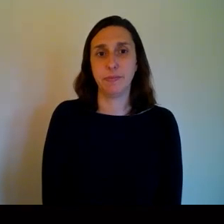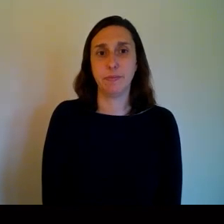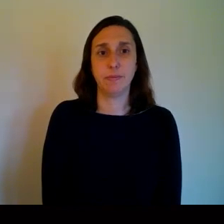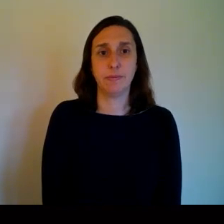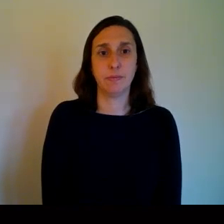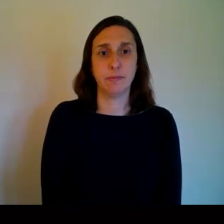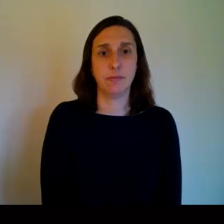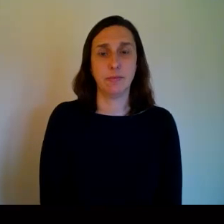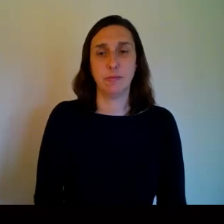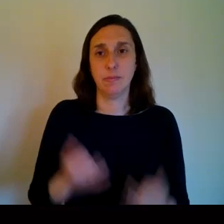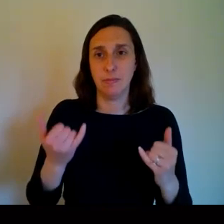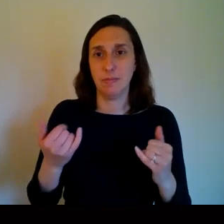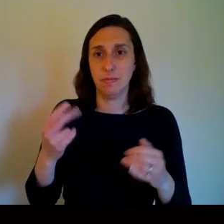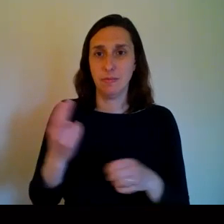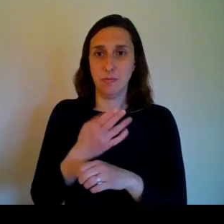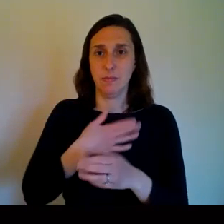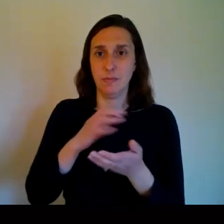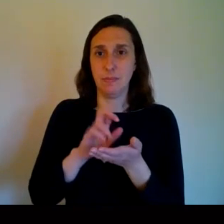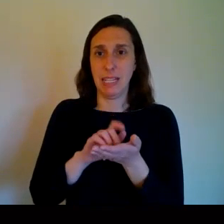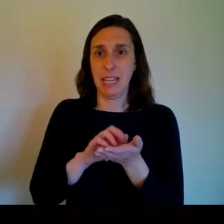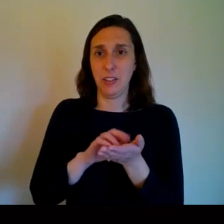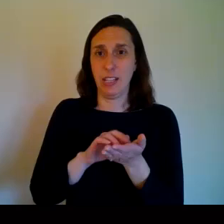And I'm grabbing my calculator here.